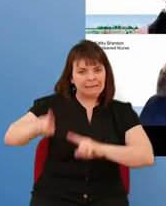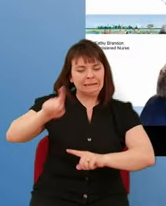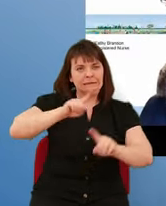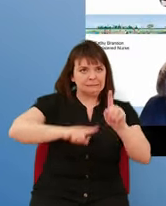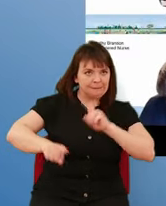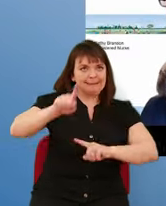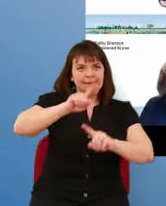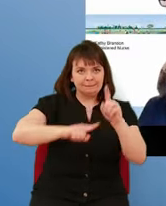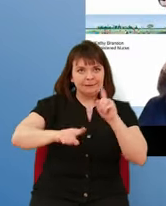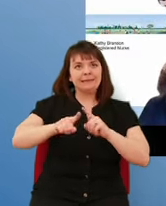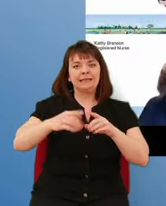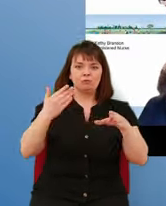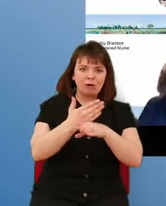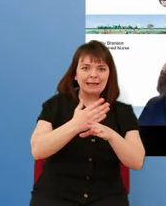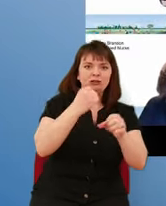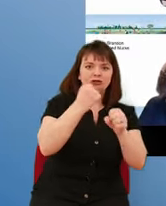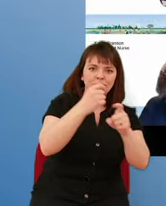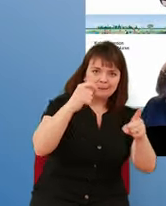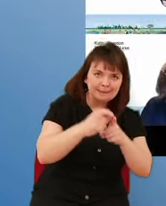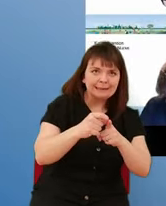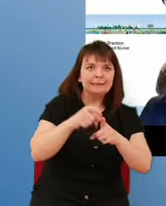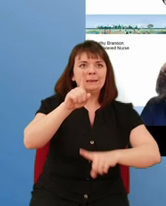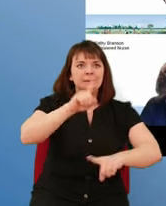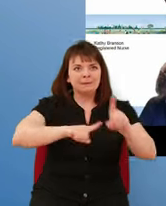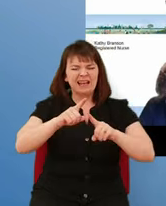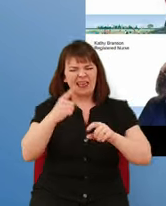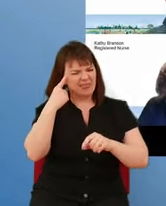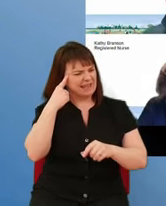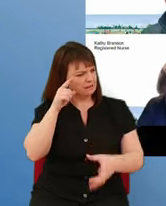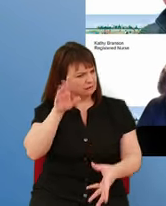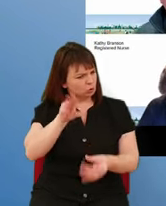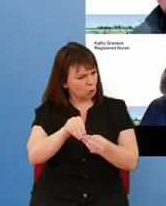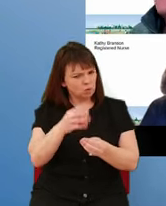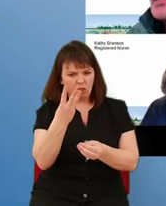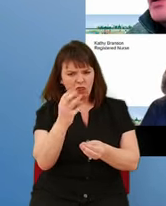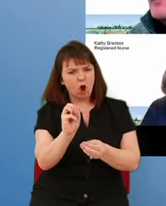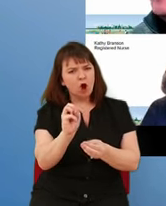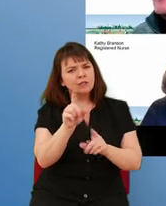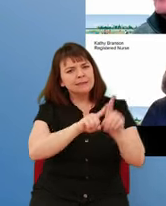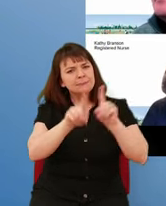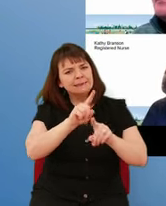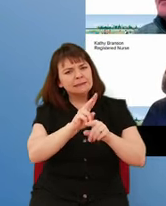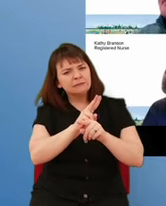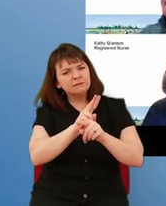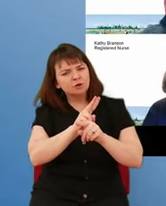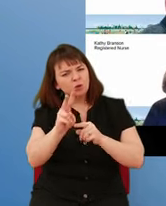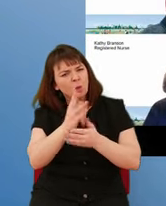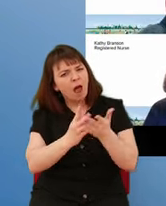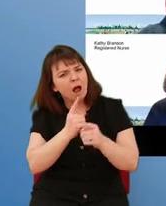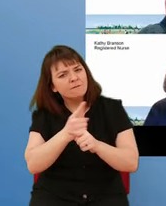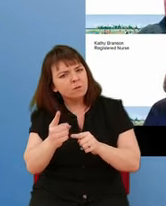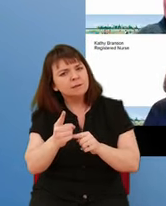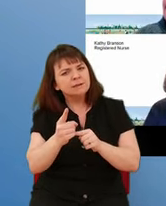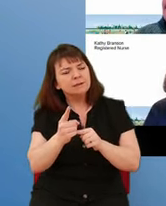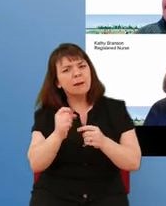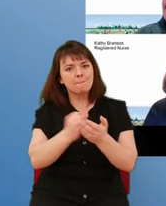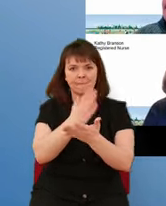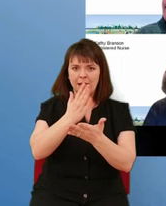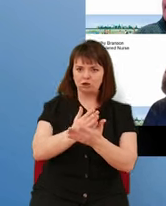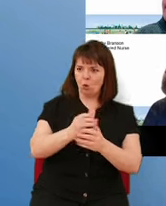be able to launch properly the pack going out. So of the 12 LCSs and of the 105